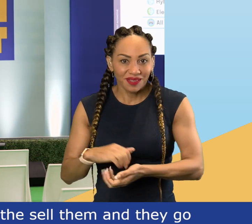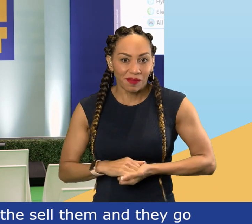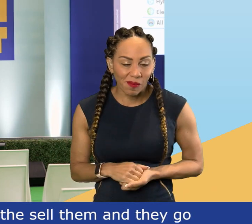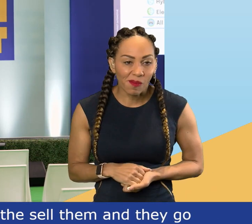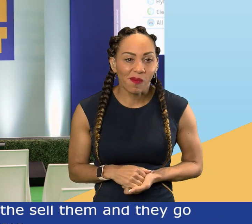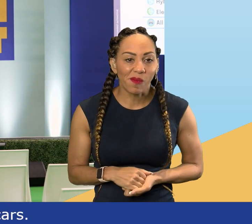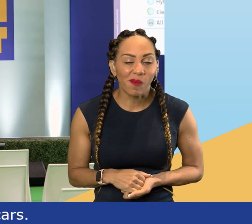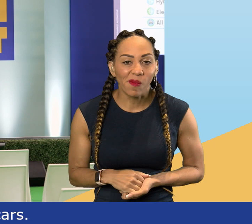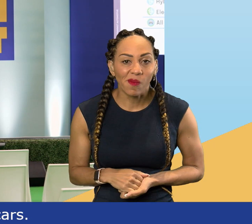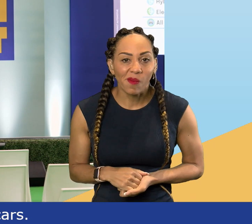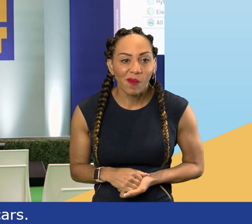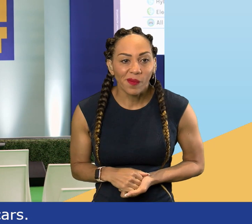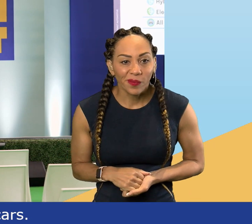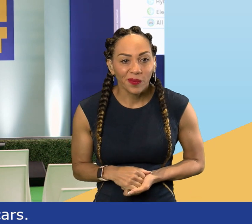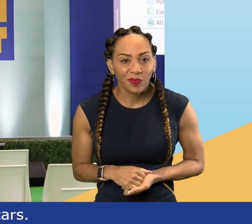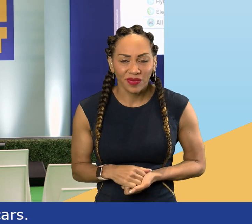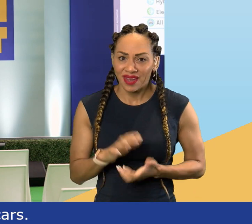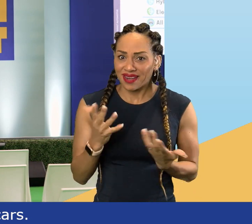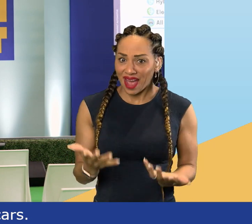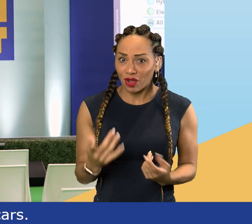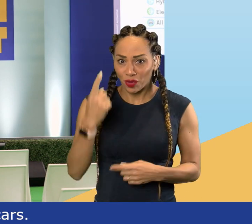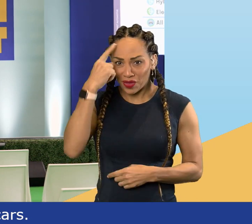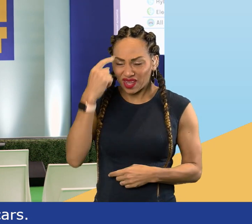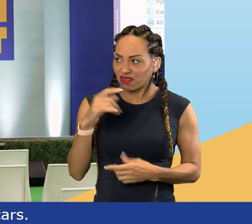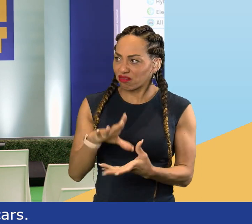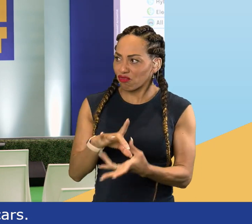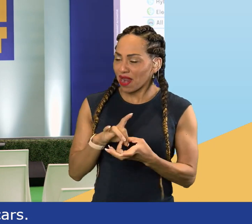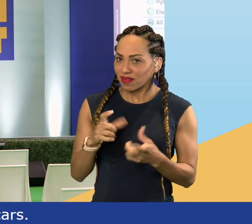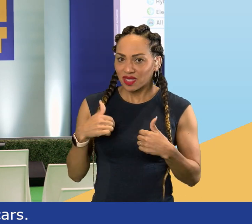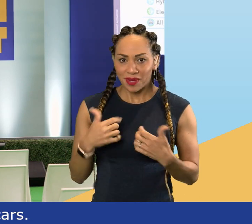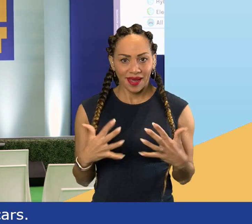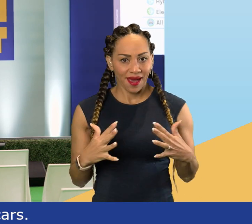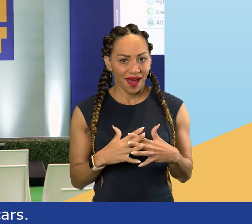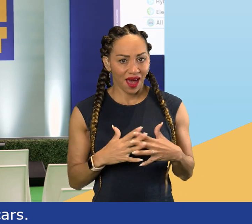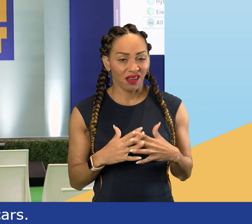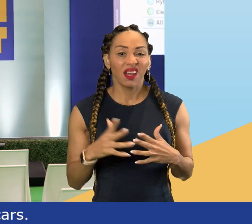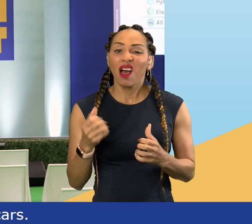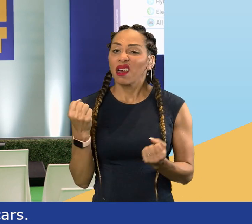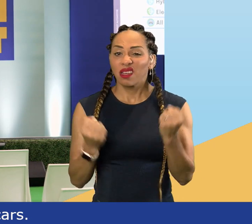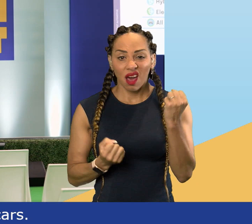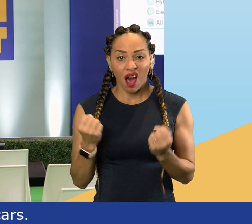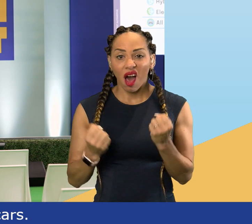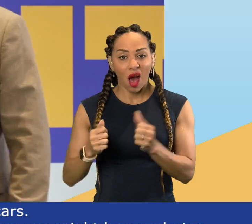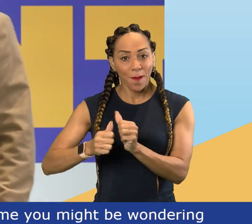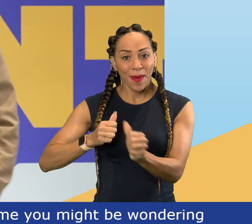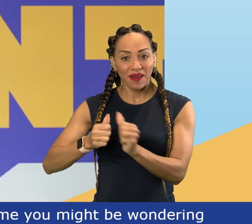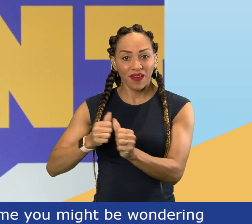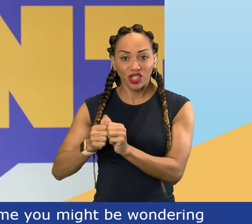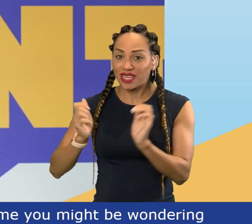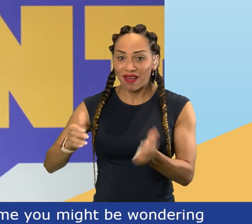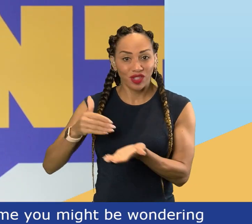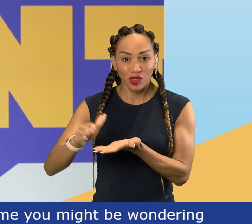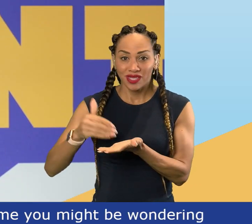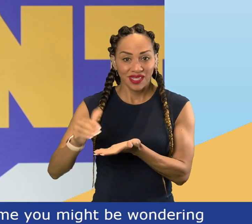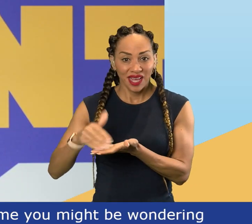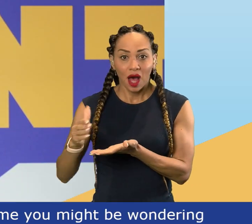okay, how is that relevant to me? Well, the good news is car manufacturers do need to shift these electric cars. They have targets to meet. So the upshot of